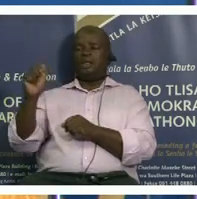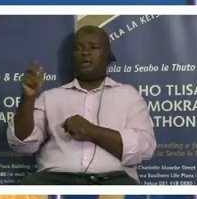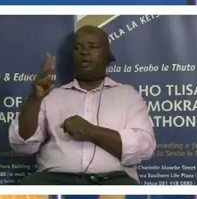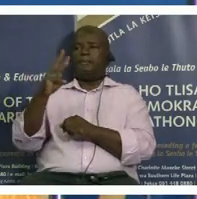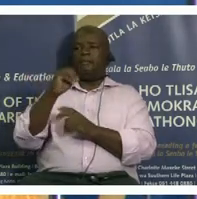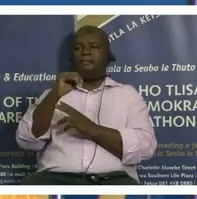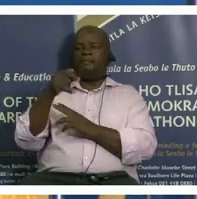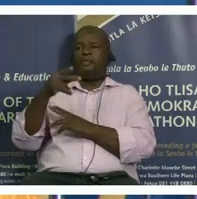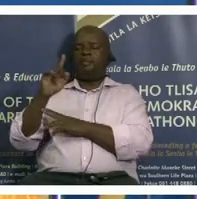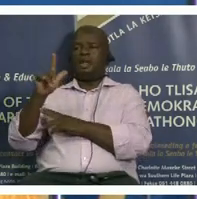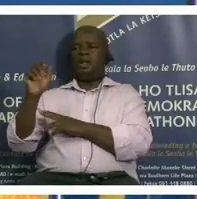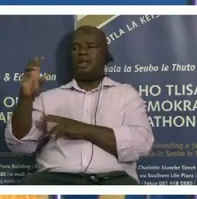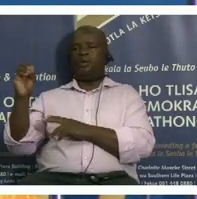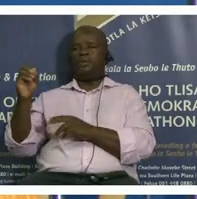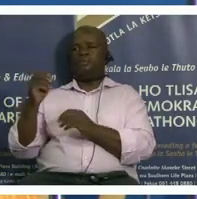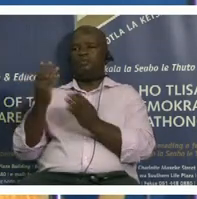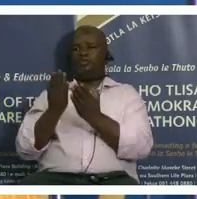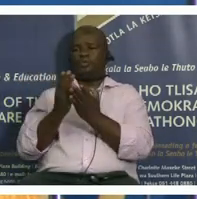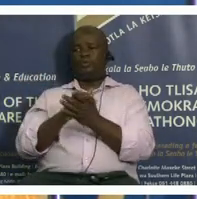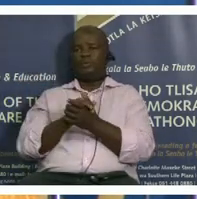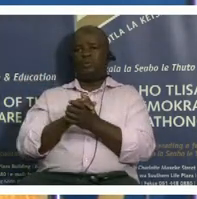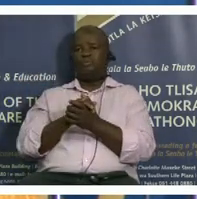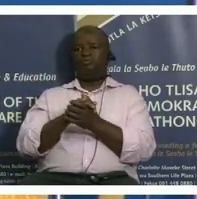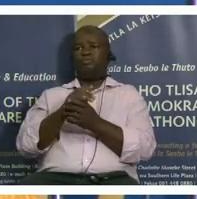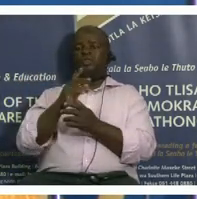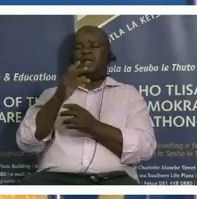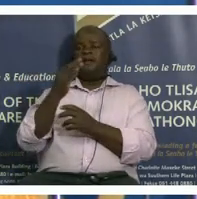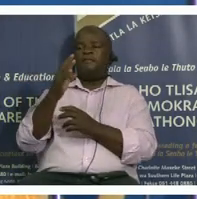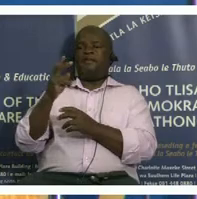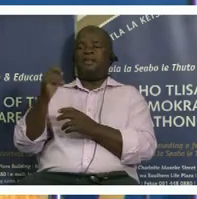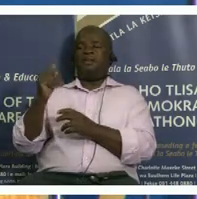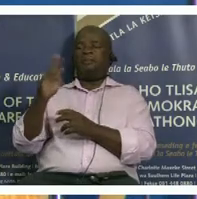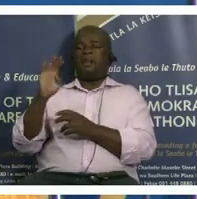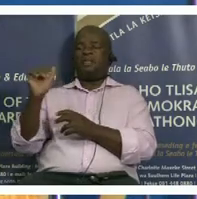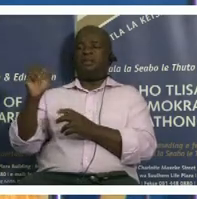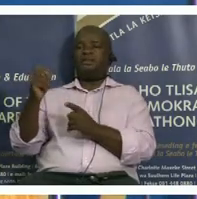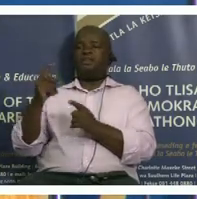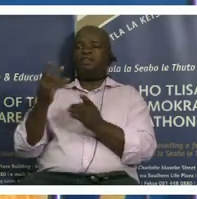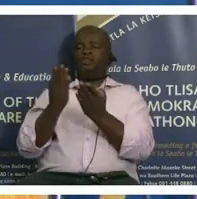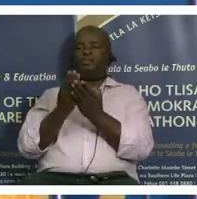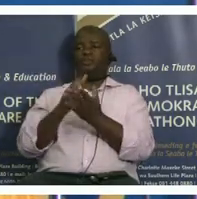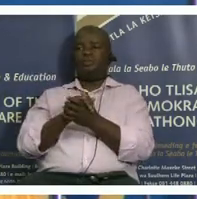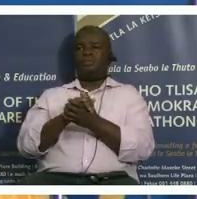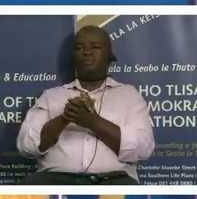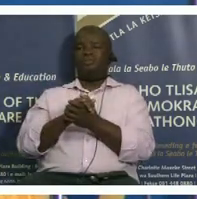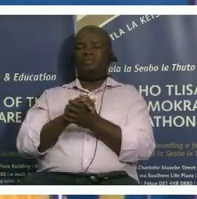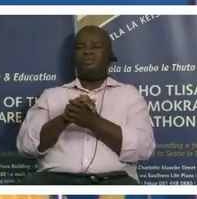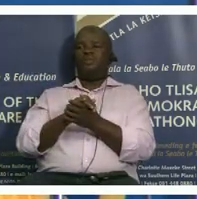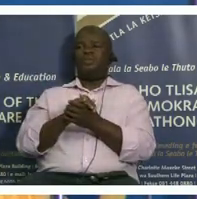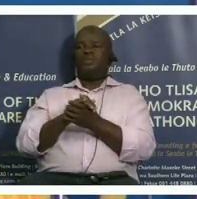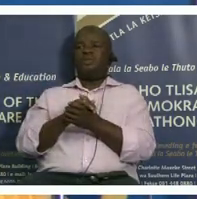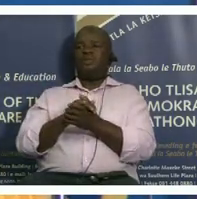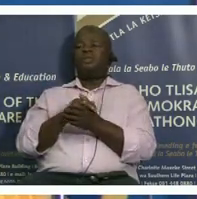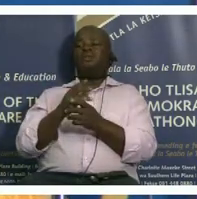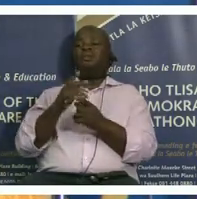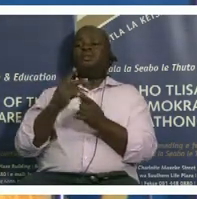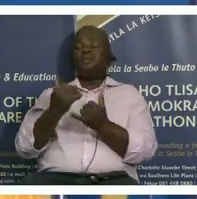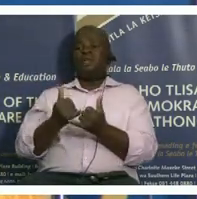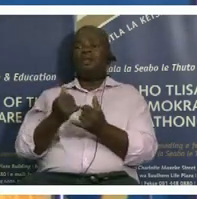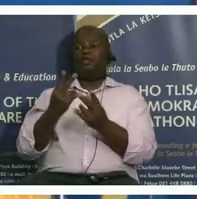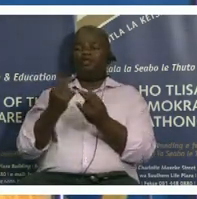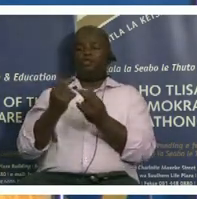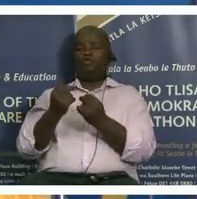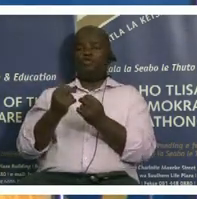Primary School in Fezile Dabi, Father Baling Primary School in Fezile Dabi. Construction of 2 new